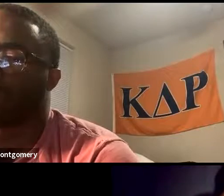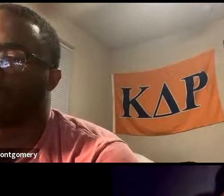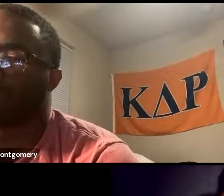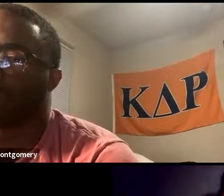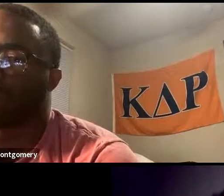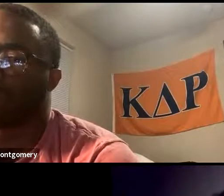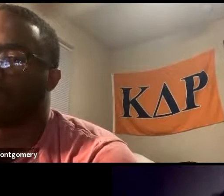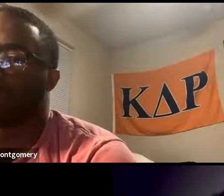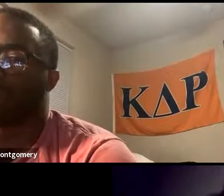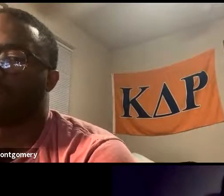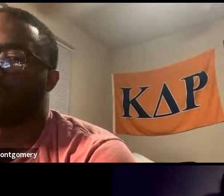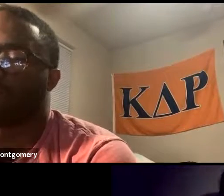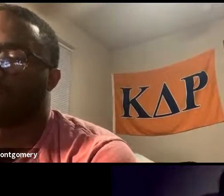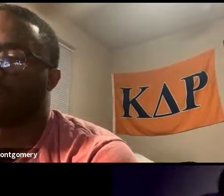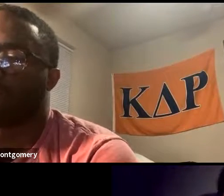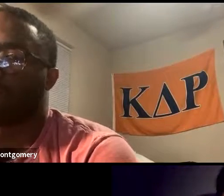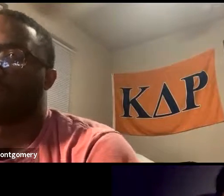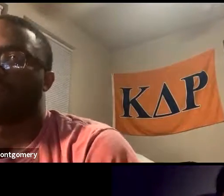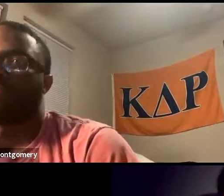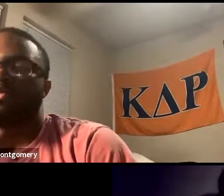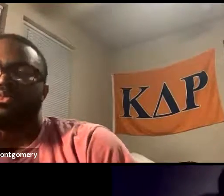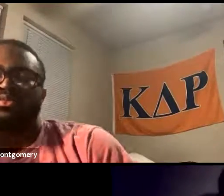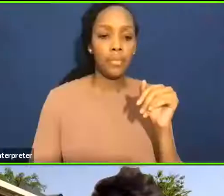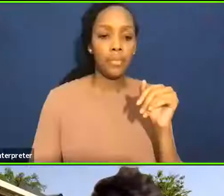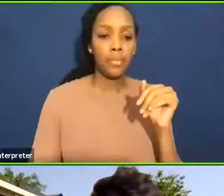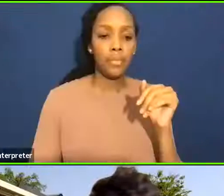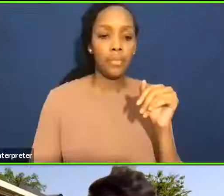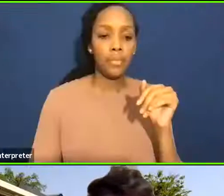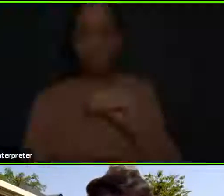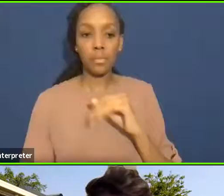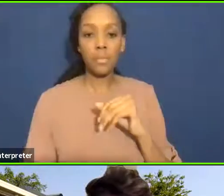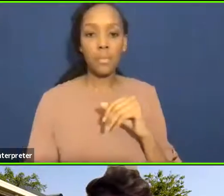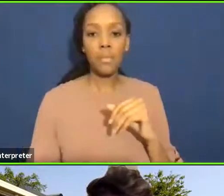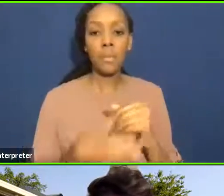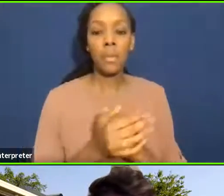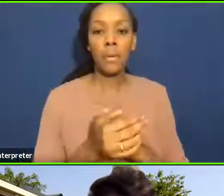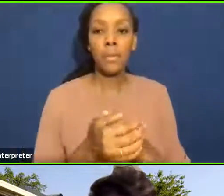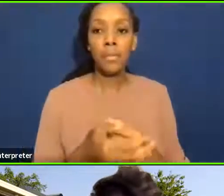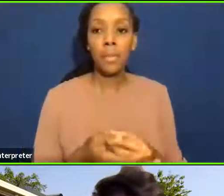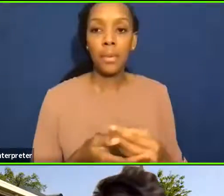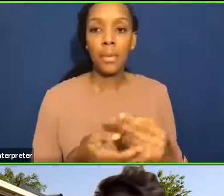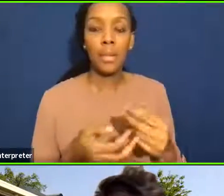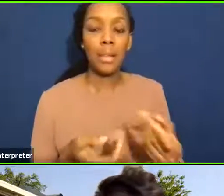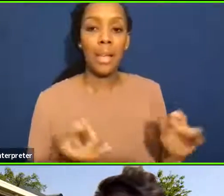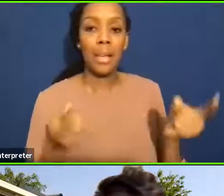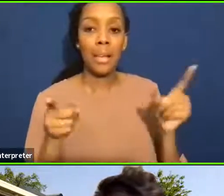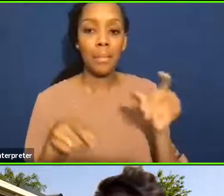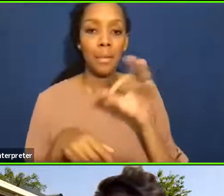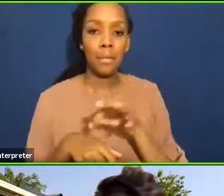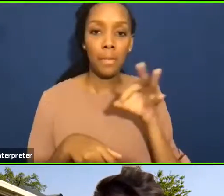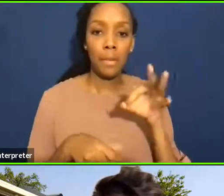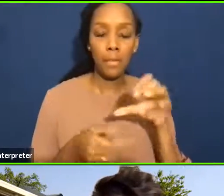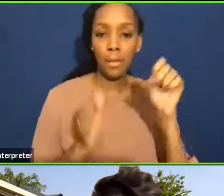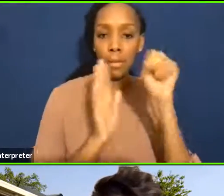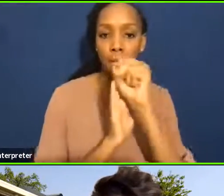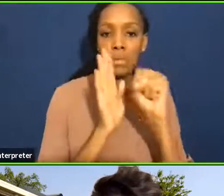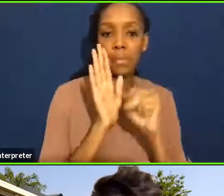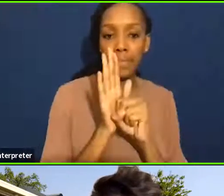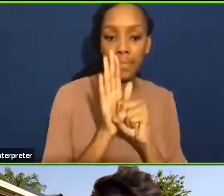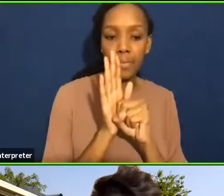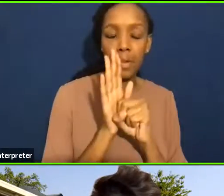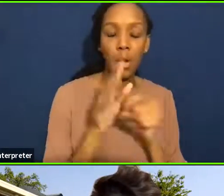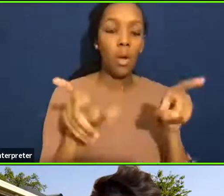saying that students denounce the what has happened at Fayetteville State, but also what